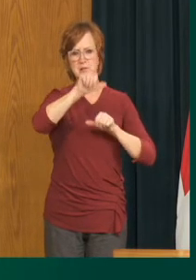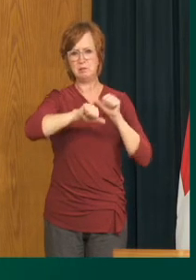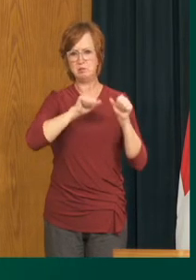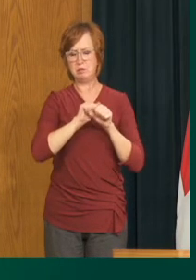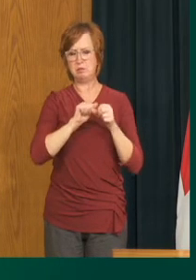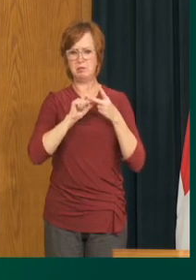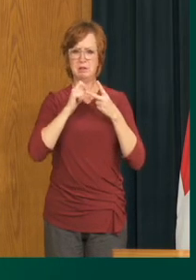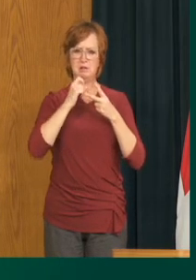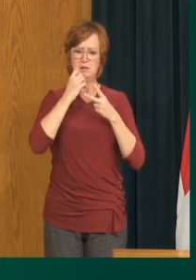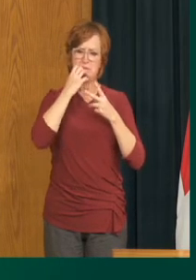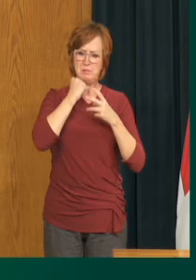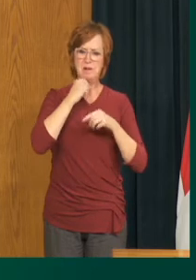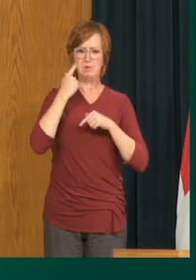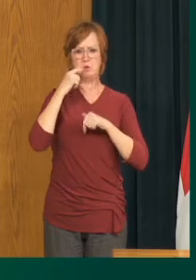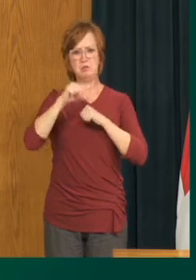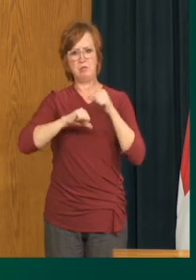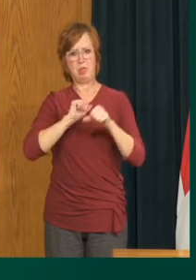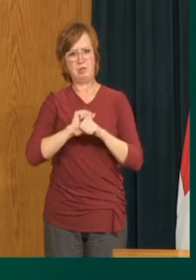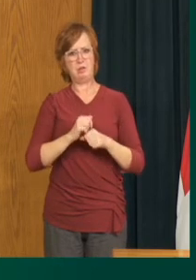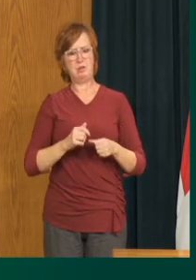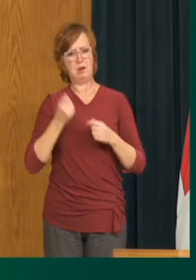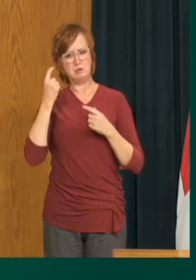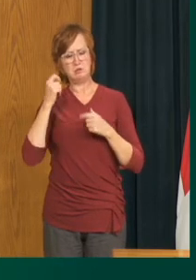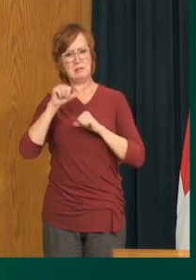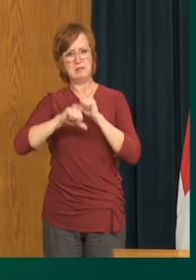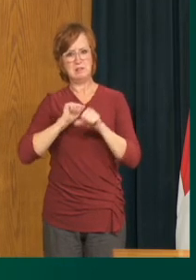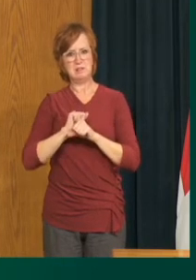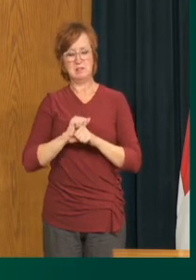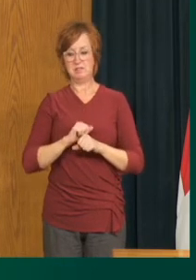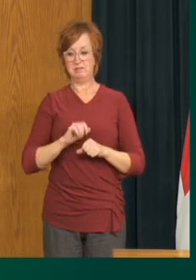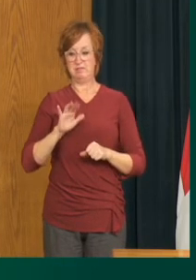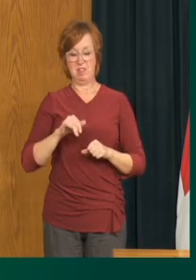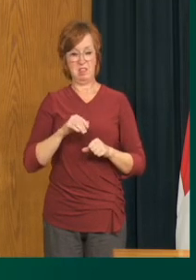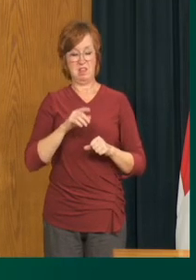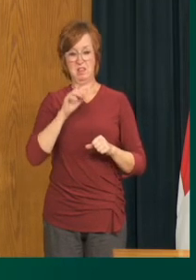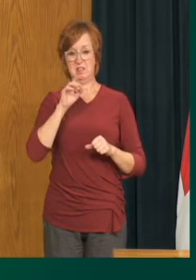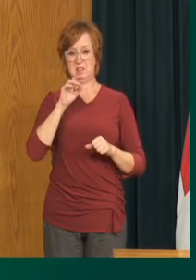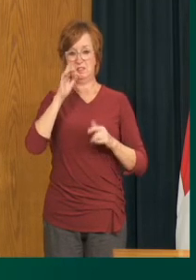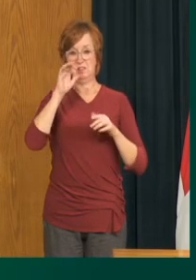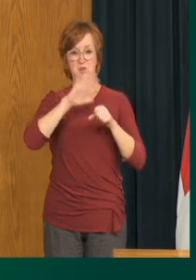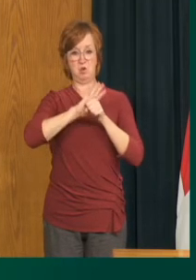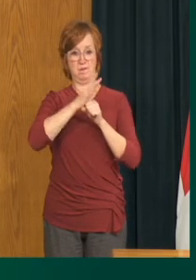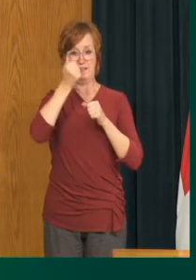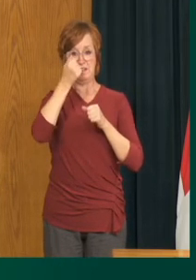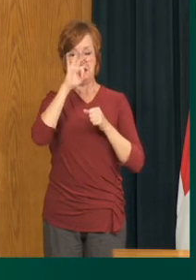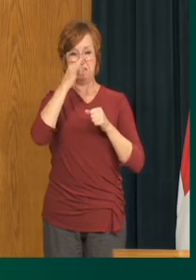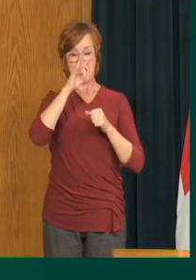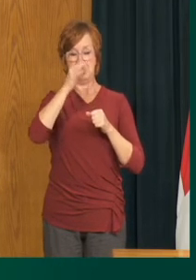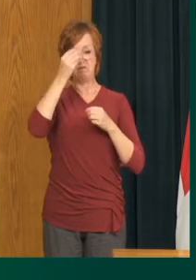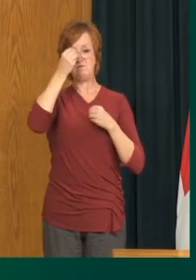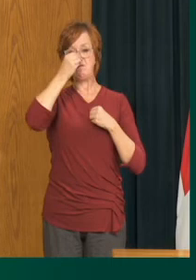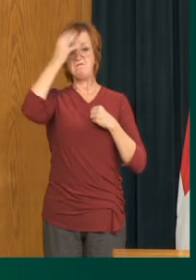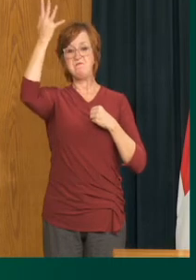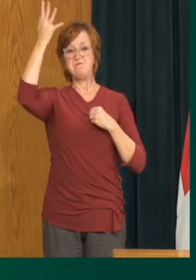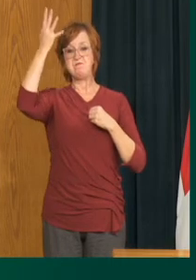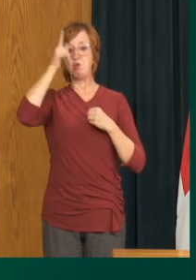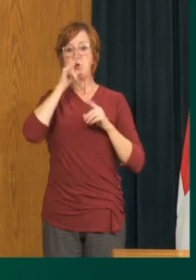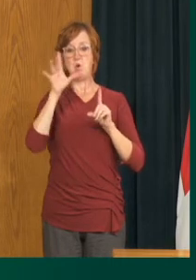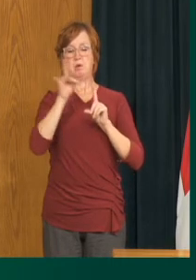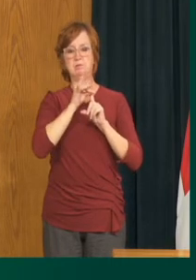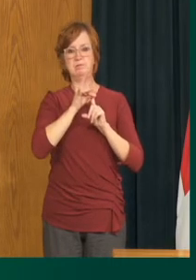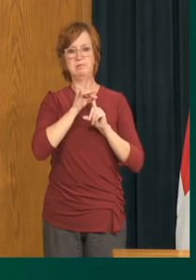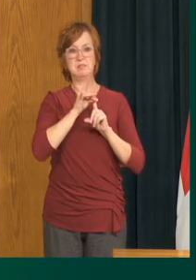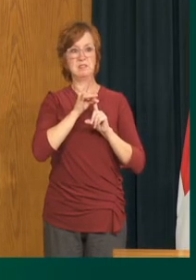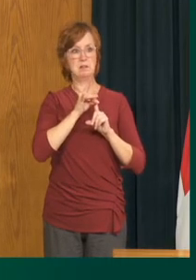and you know, just understanding that this virus is not selective in who it infects. And so I you know,